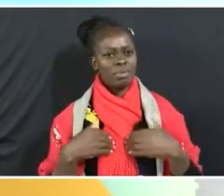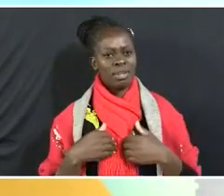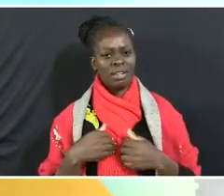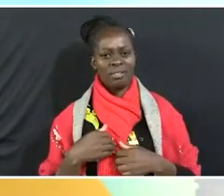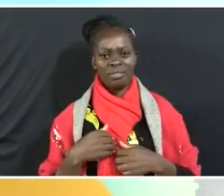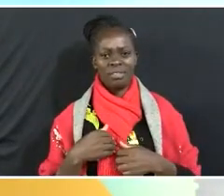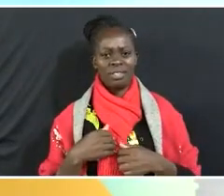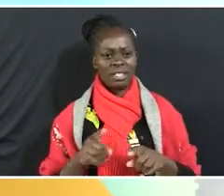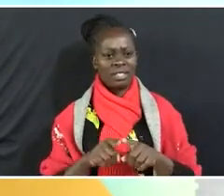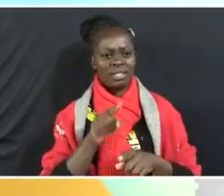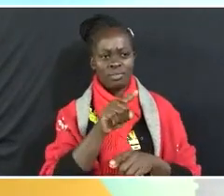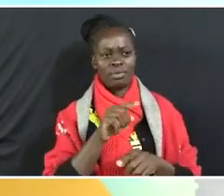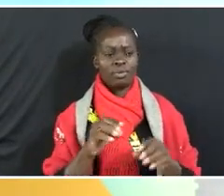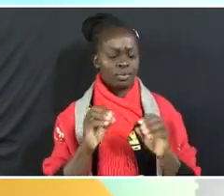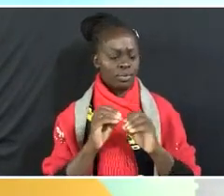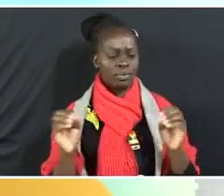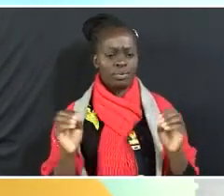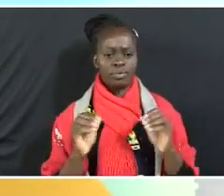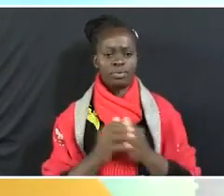have.